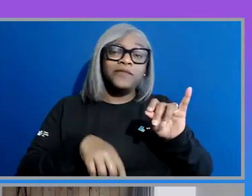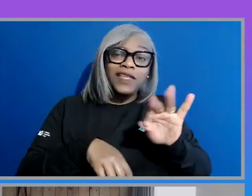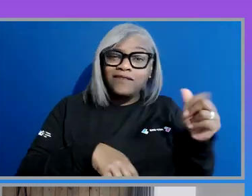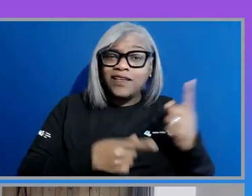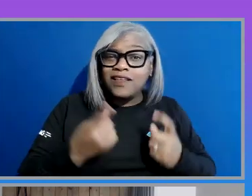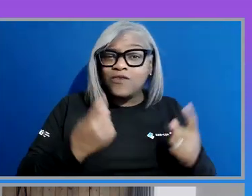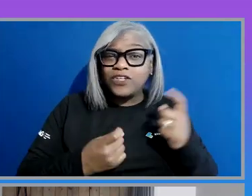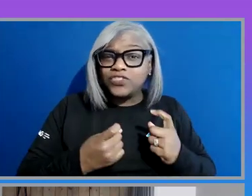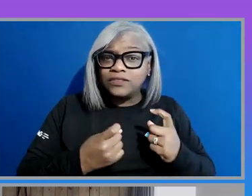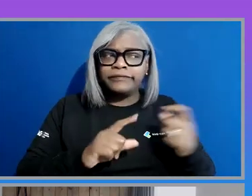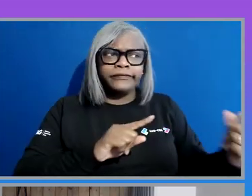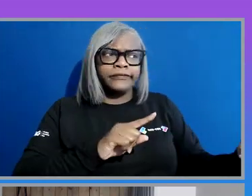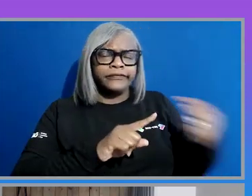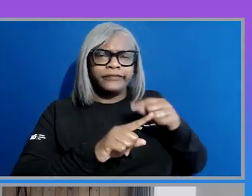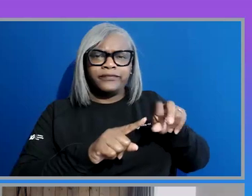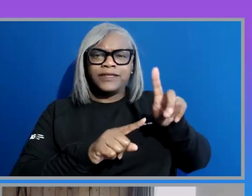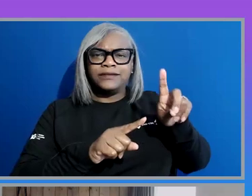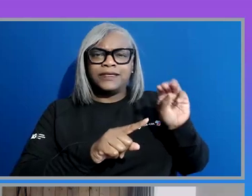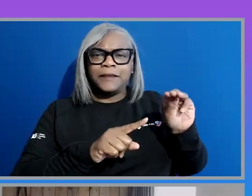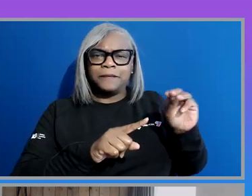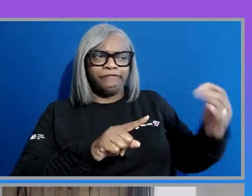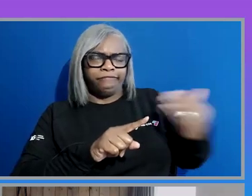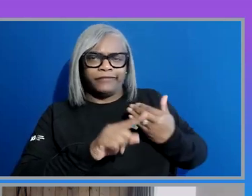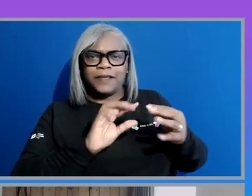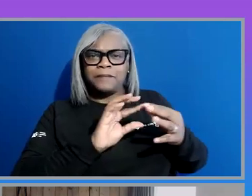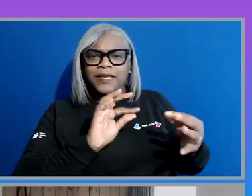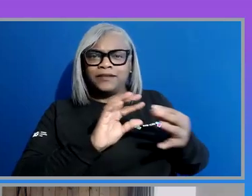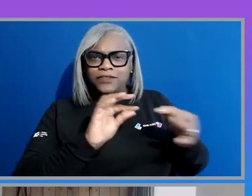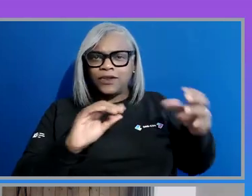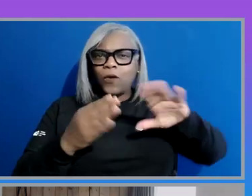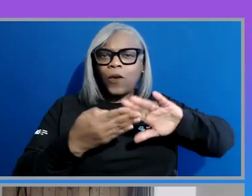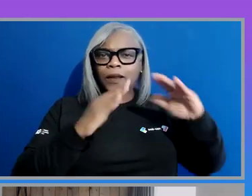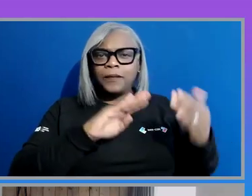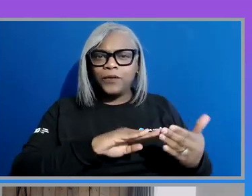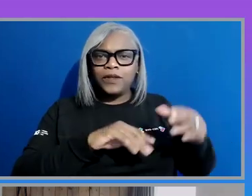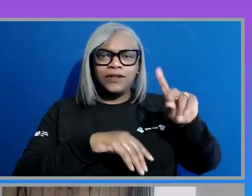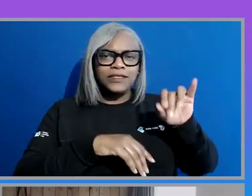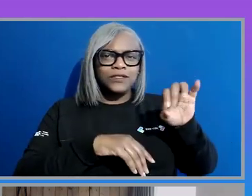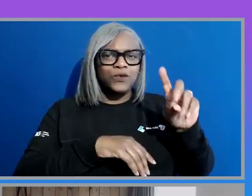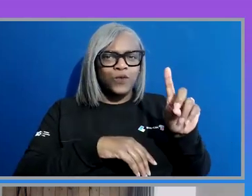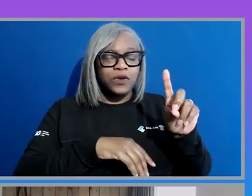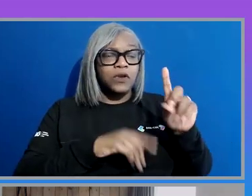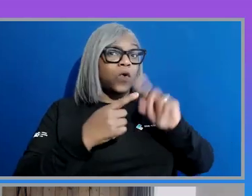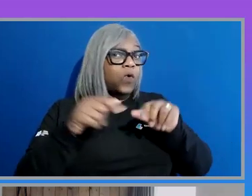totally DM me on the Axe community Discord or post to the forum thread for this talk.